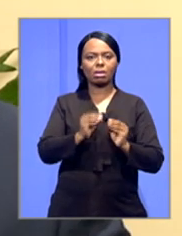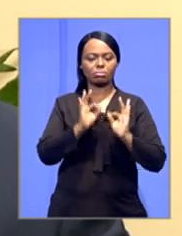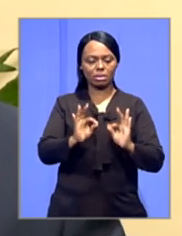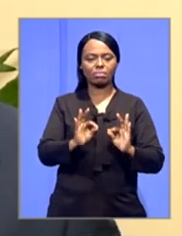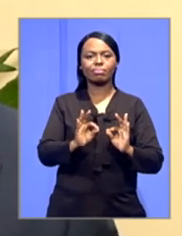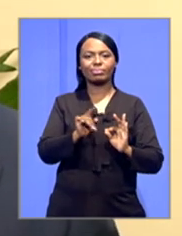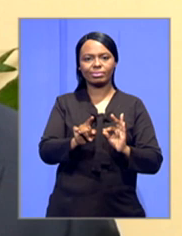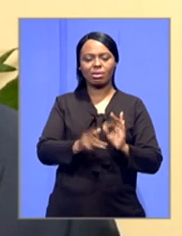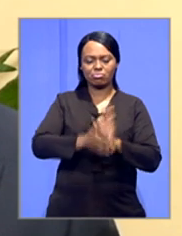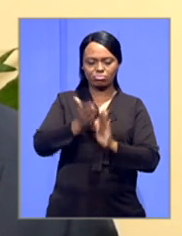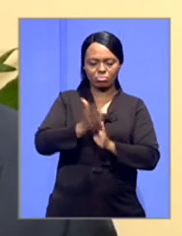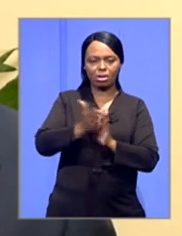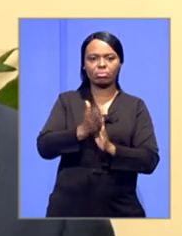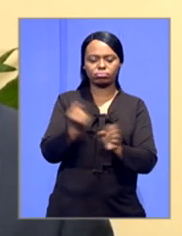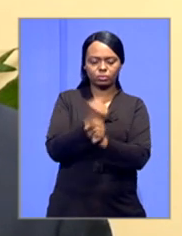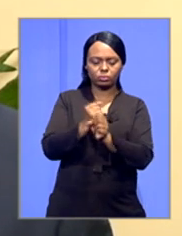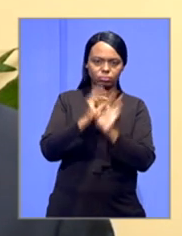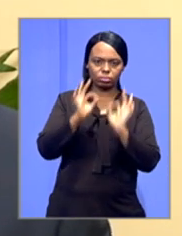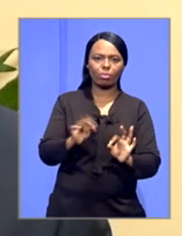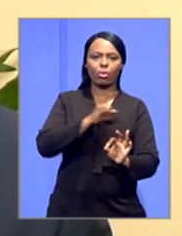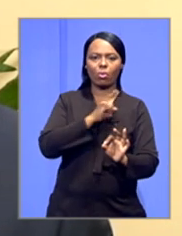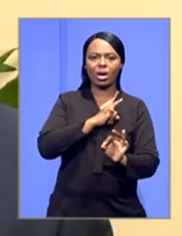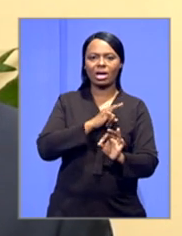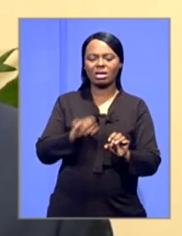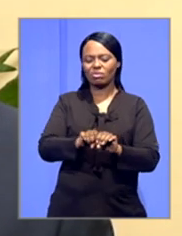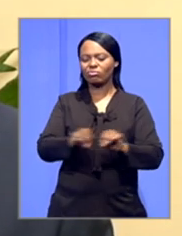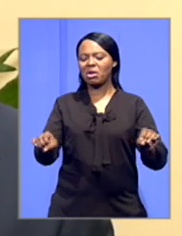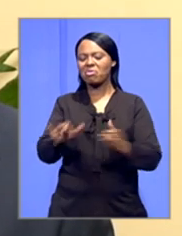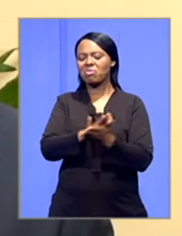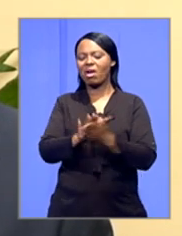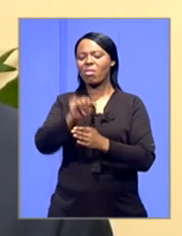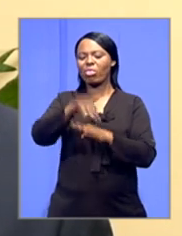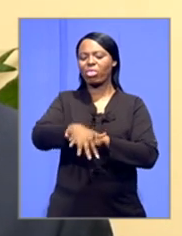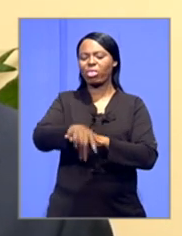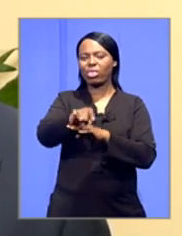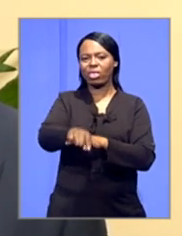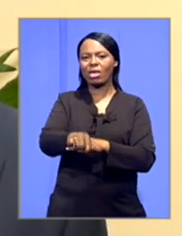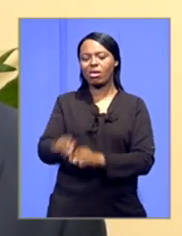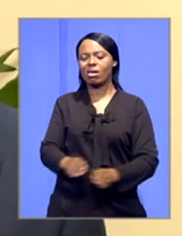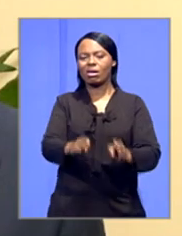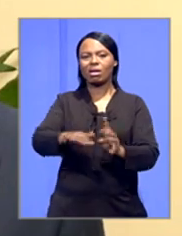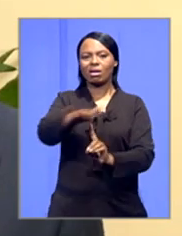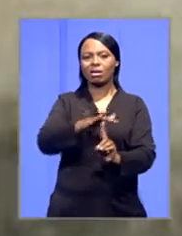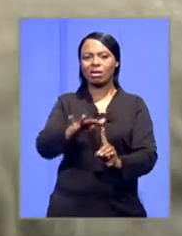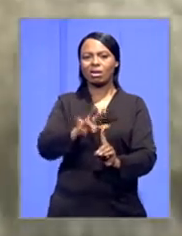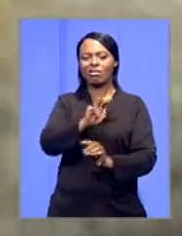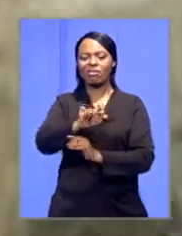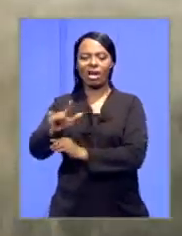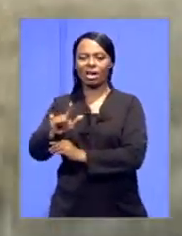gore sewer ena e sekebe ya tshologela dikgwerekgwere tsena di seke tsa tsholela ka gare go noka ya